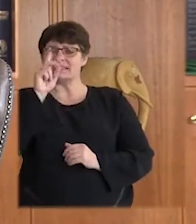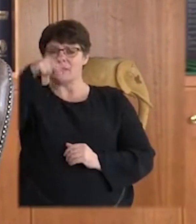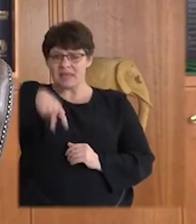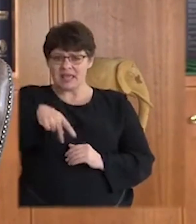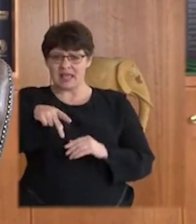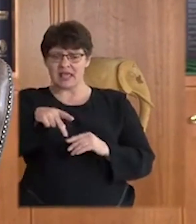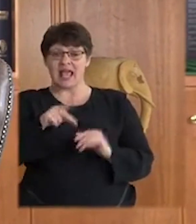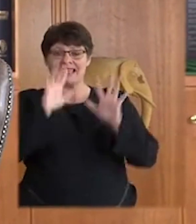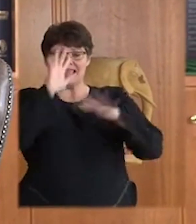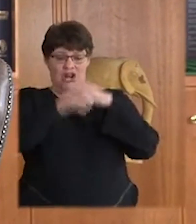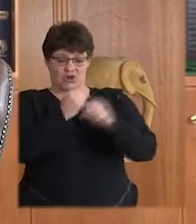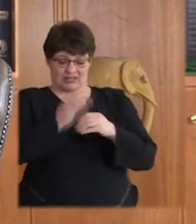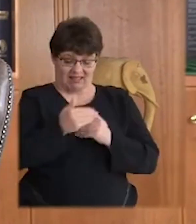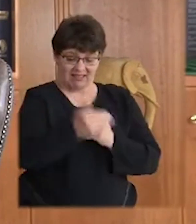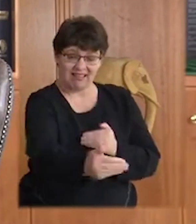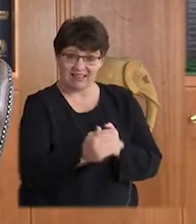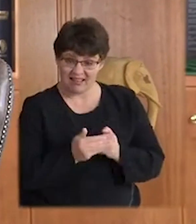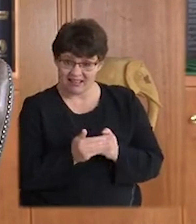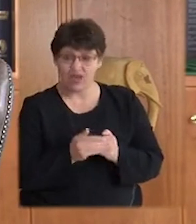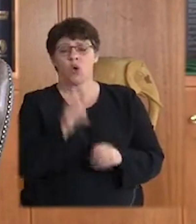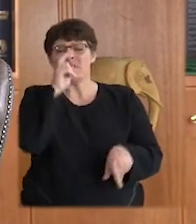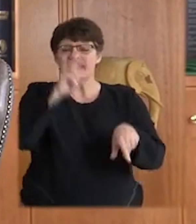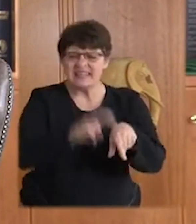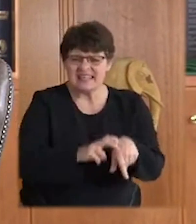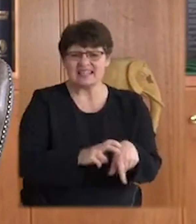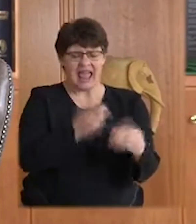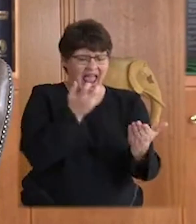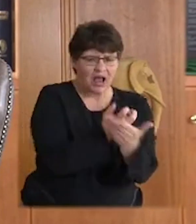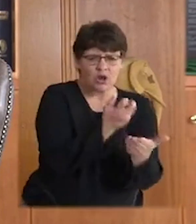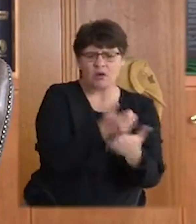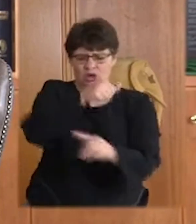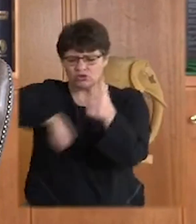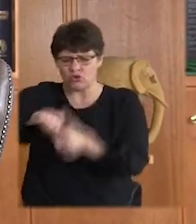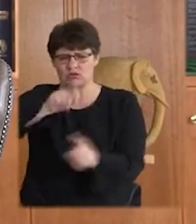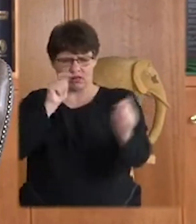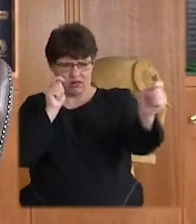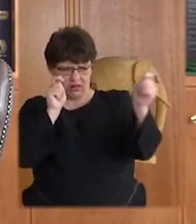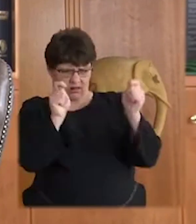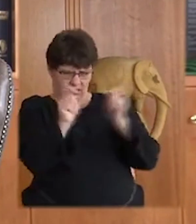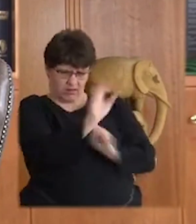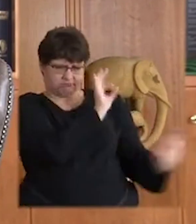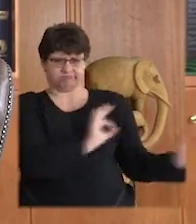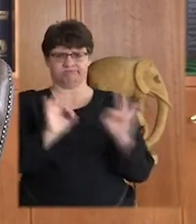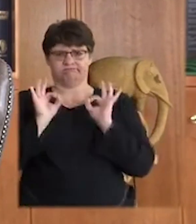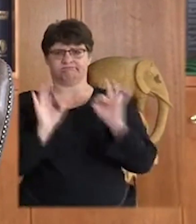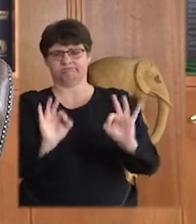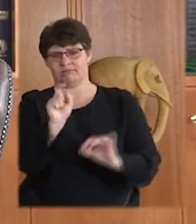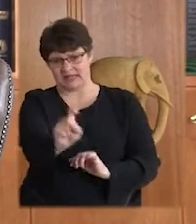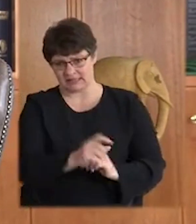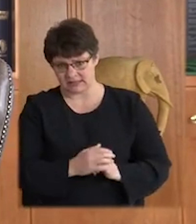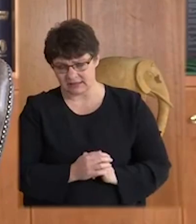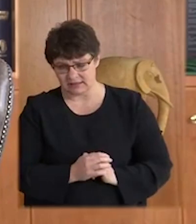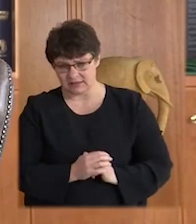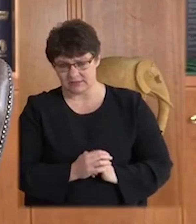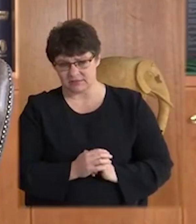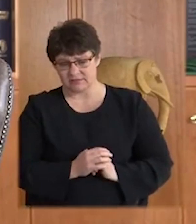change the pace of social and economic transformation. As a country, we